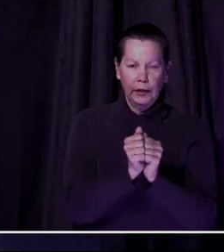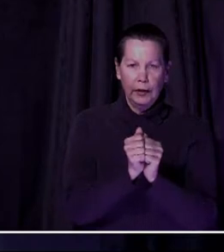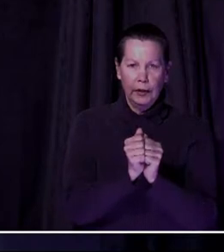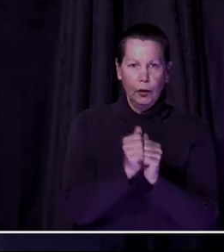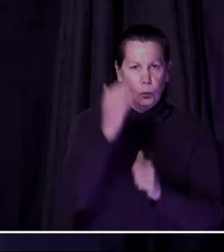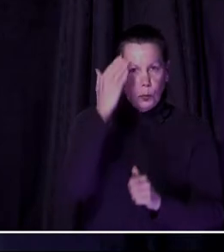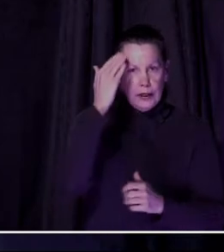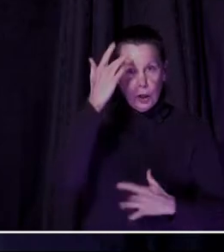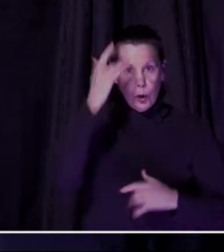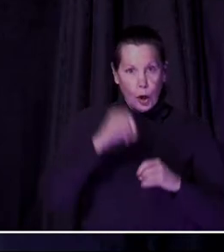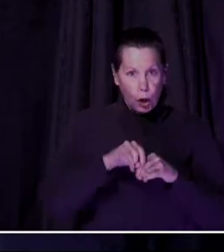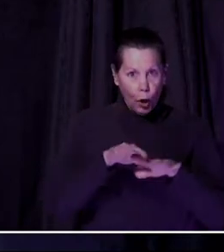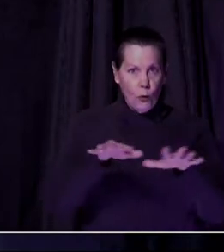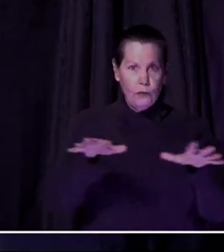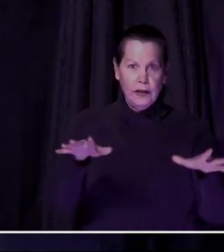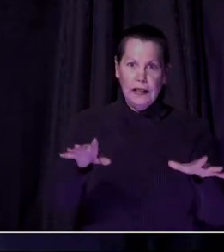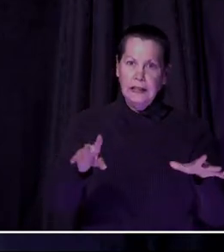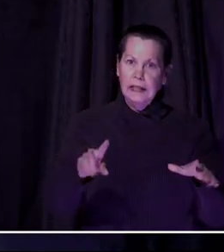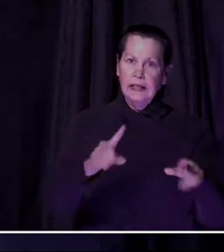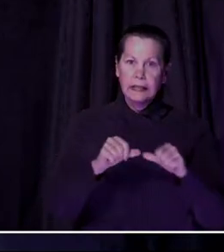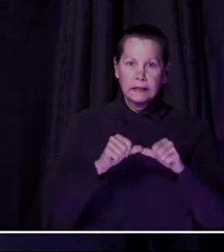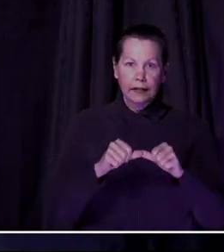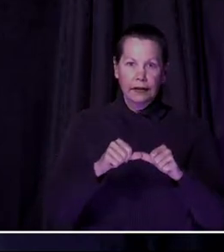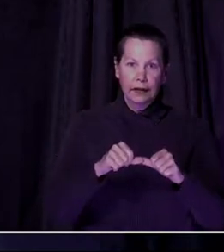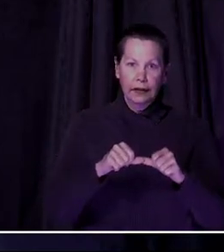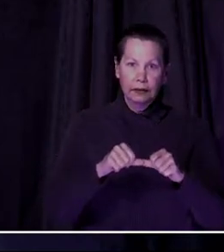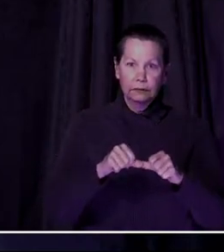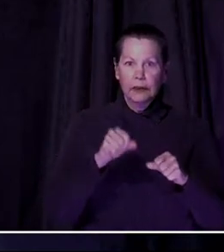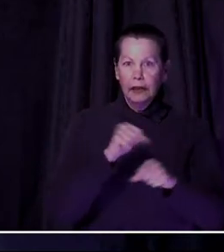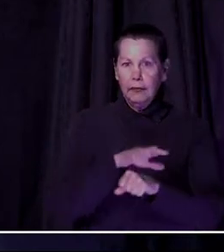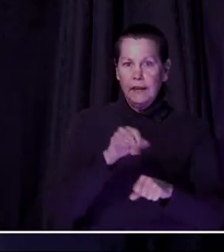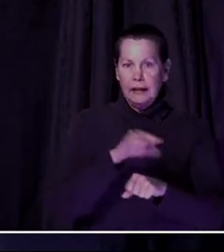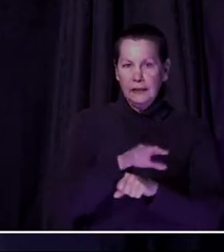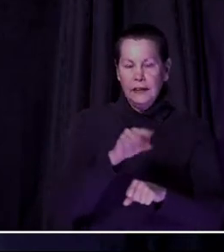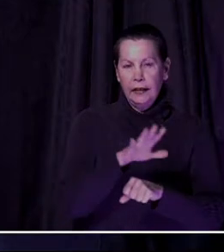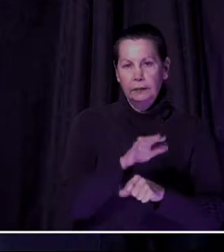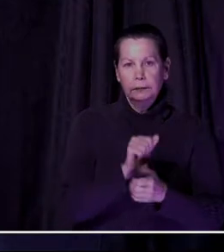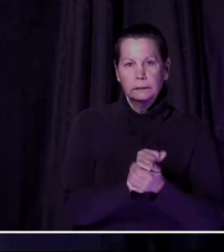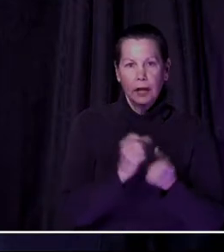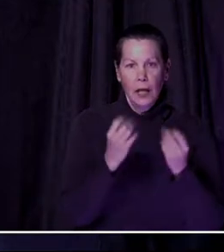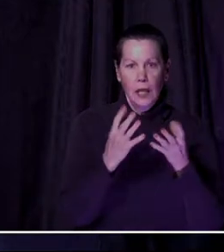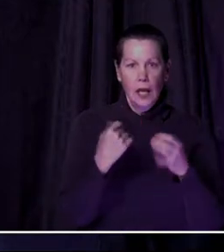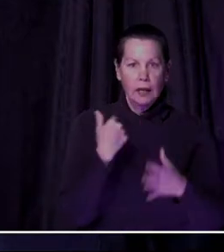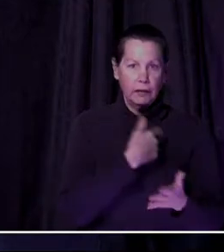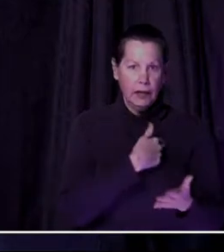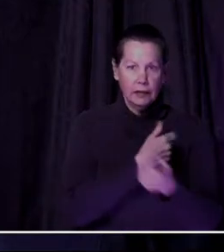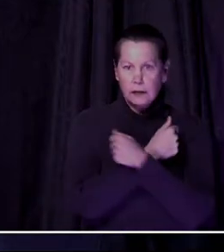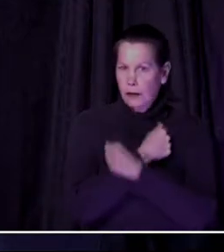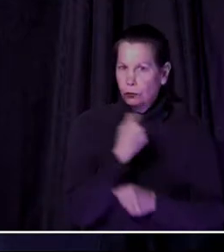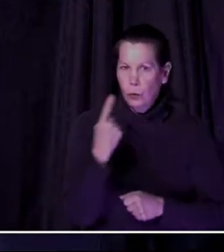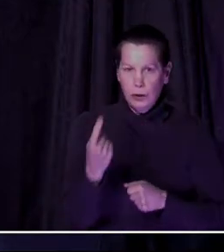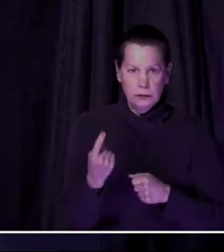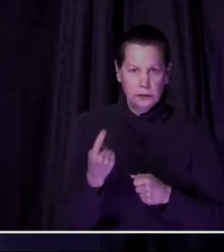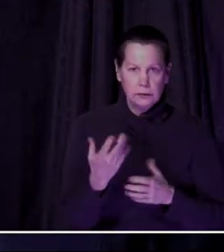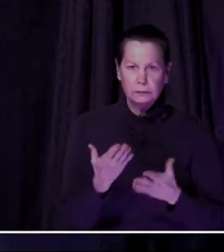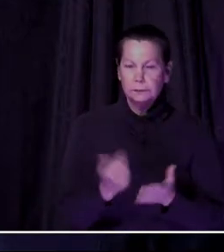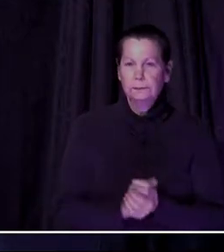still going round and round and affecting a lot of us, or loved ones, or what have